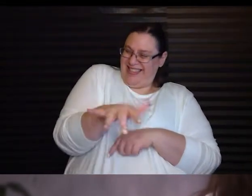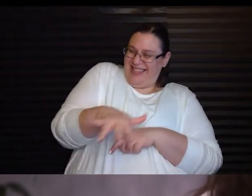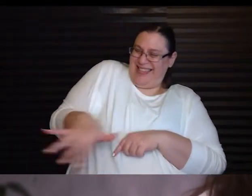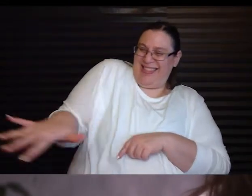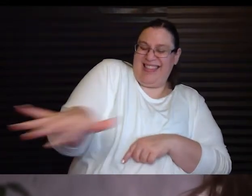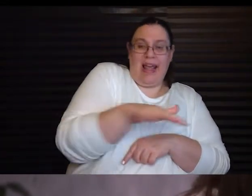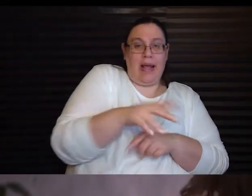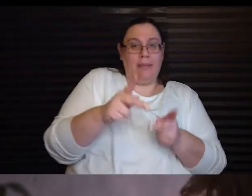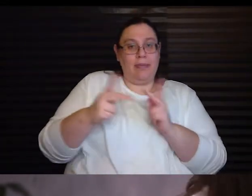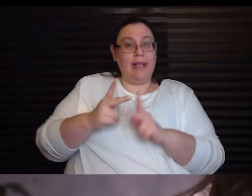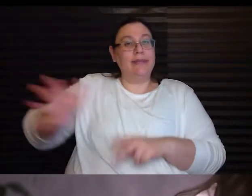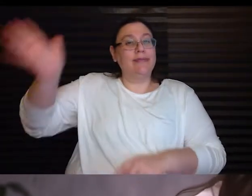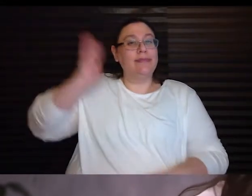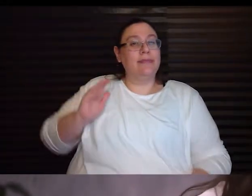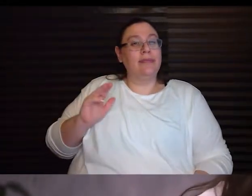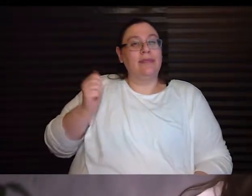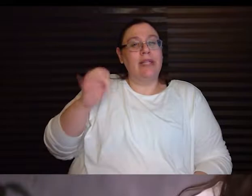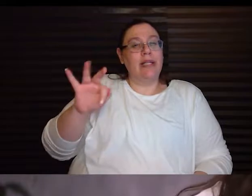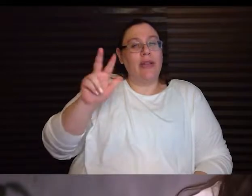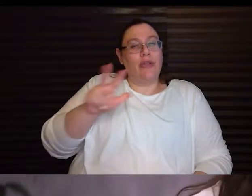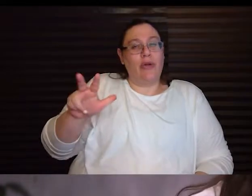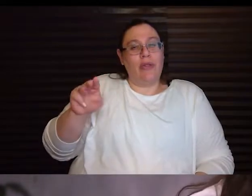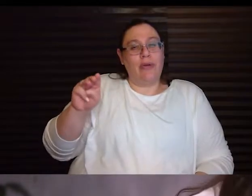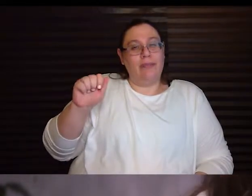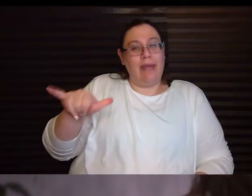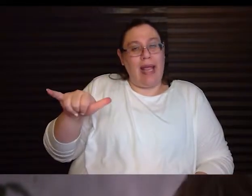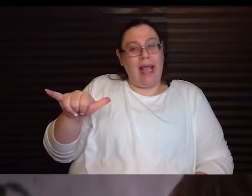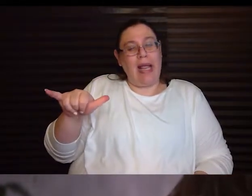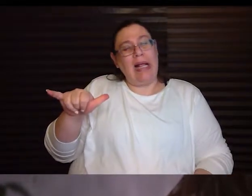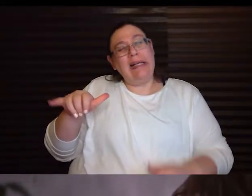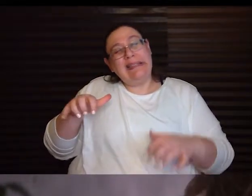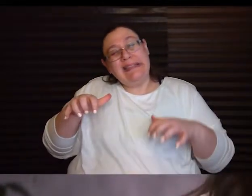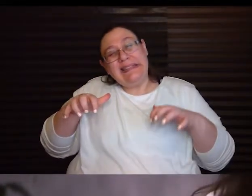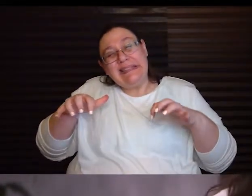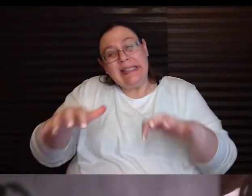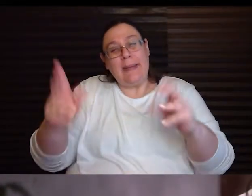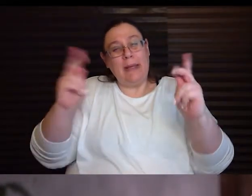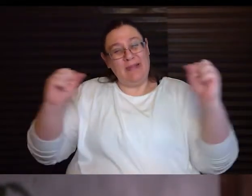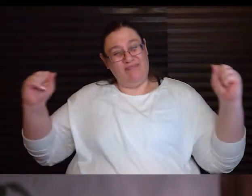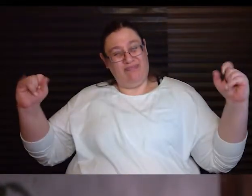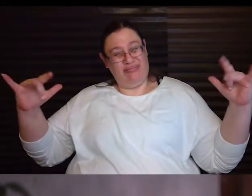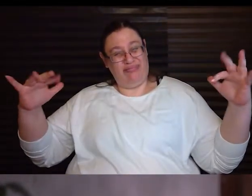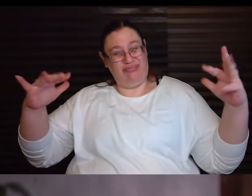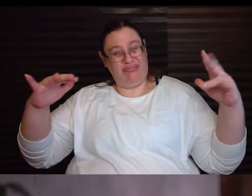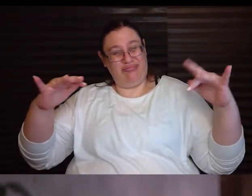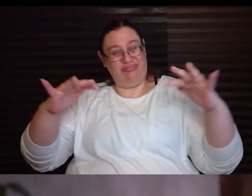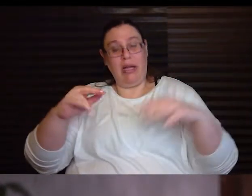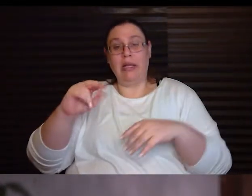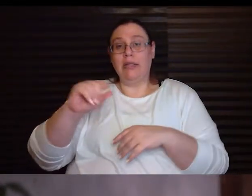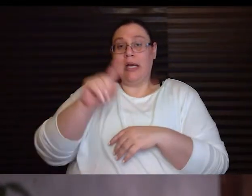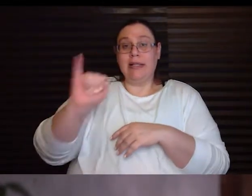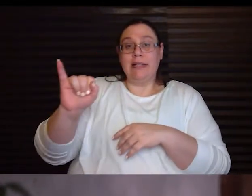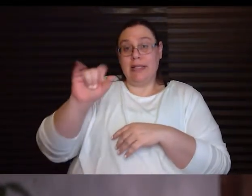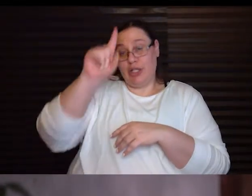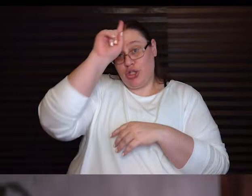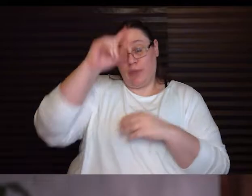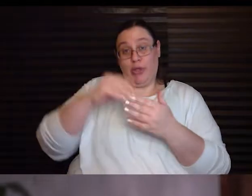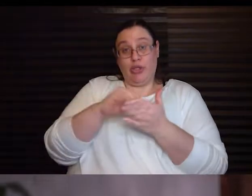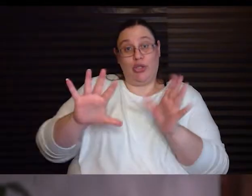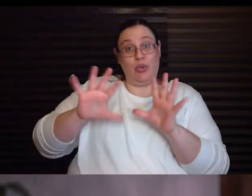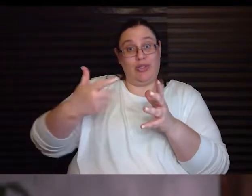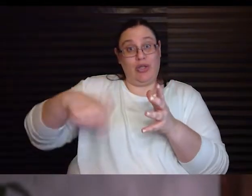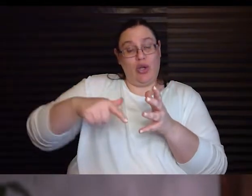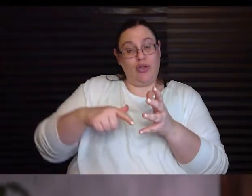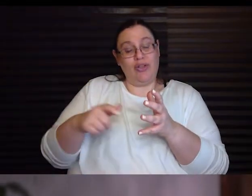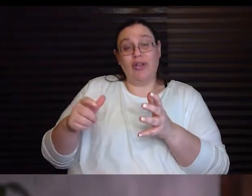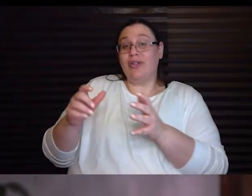site in May of 1933 that tens of thousands of people gathered as the Nazi German Student